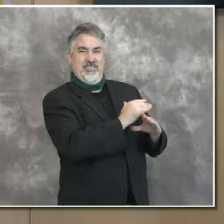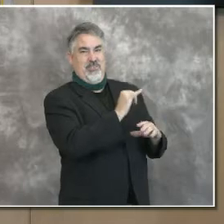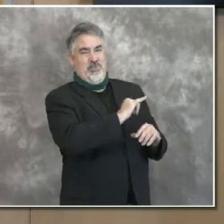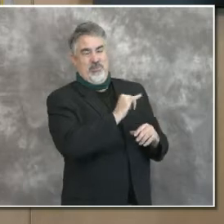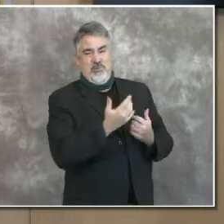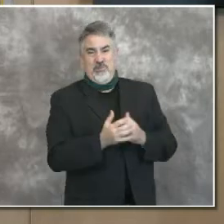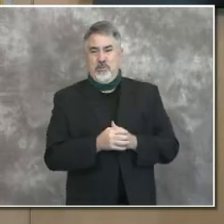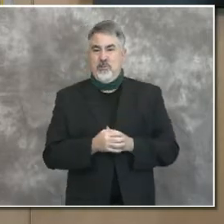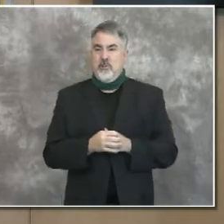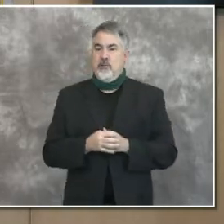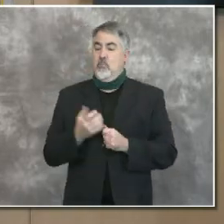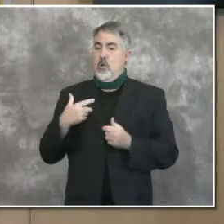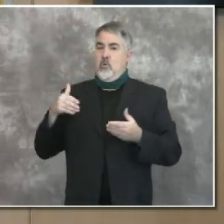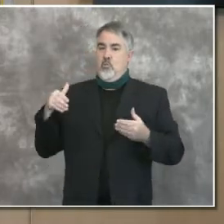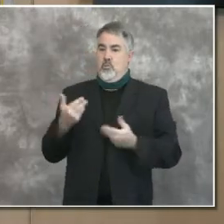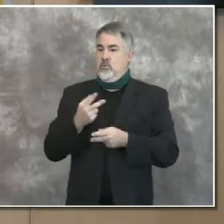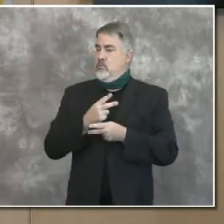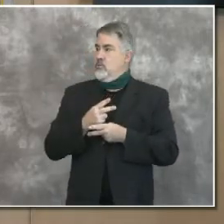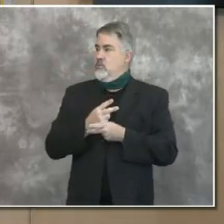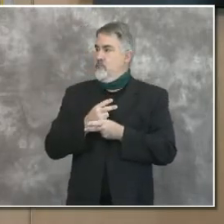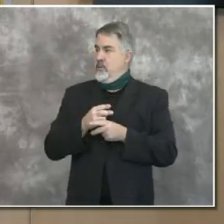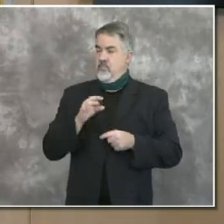introduce Supervisor Fletcher.